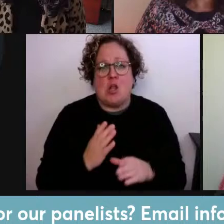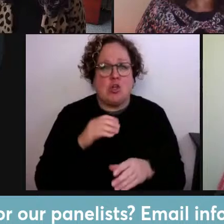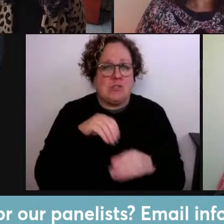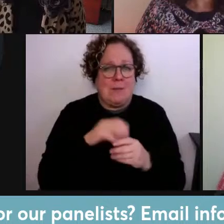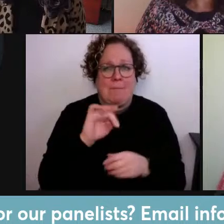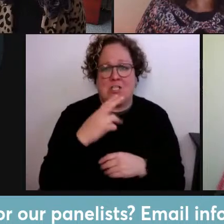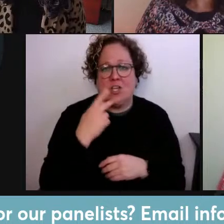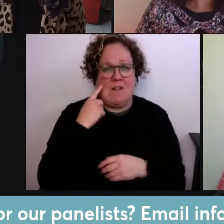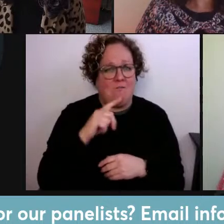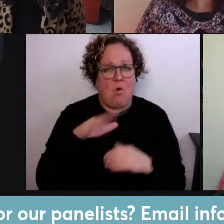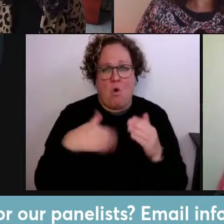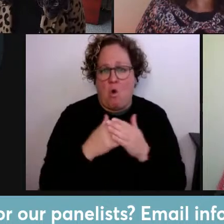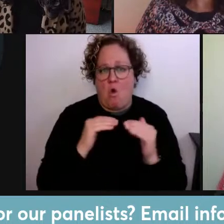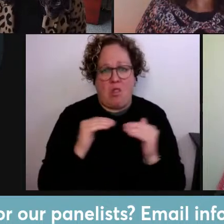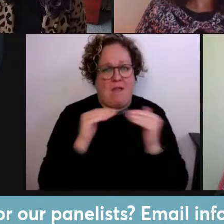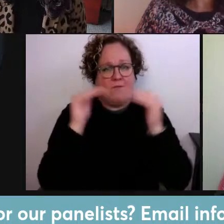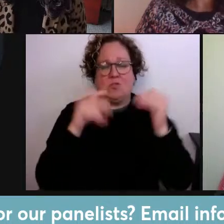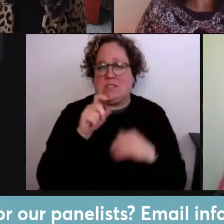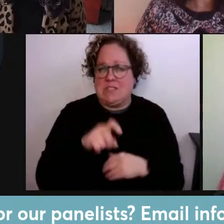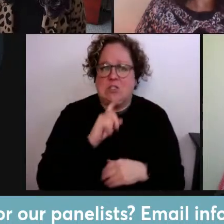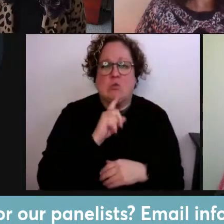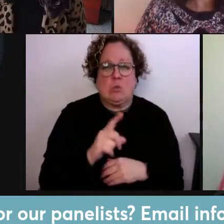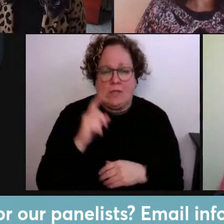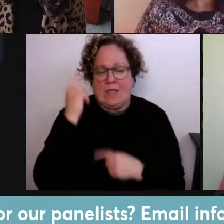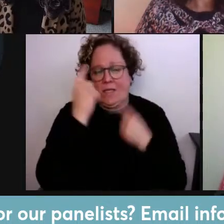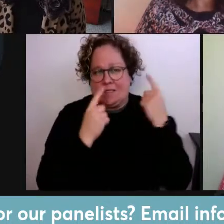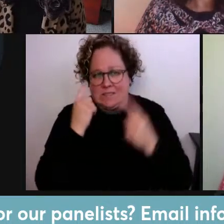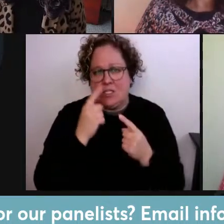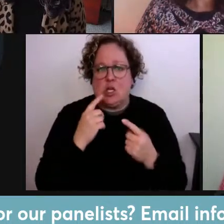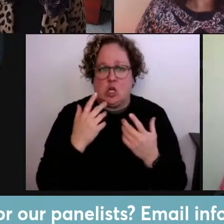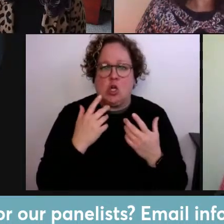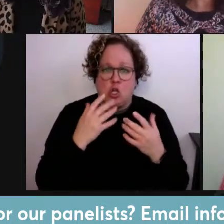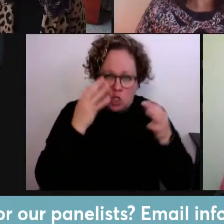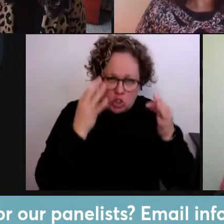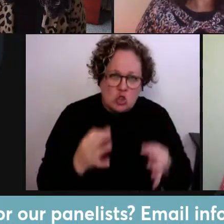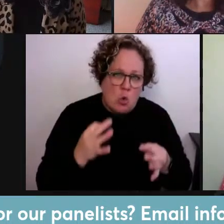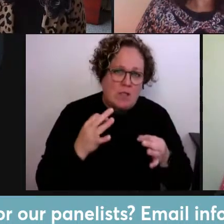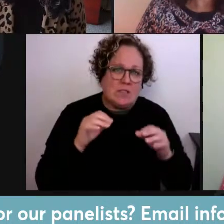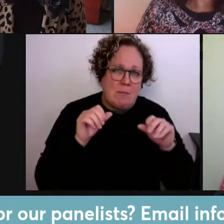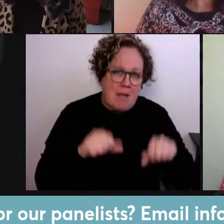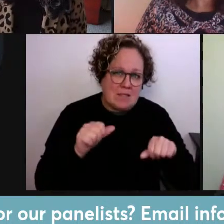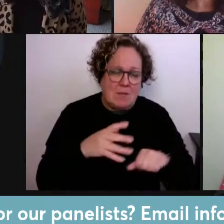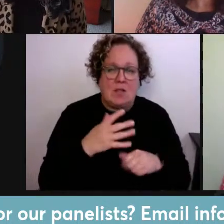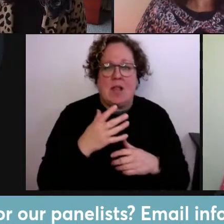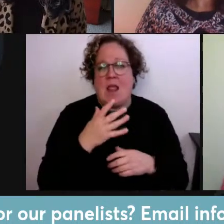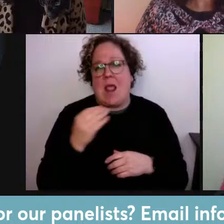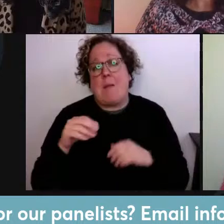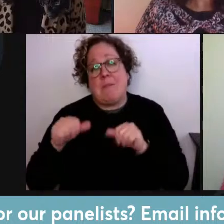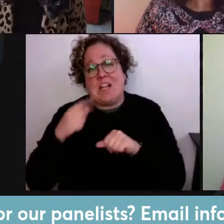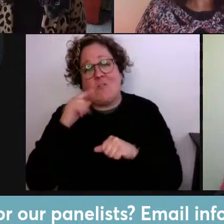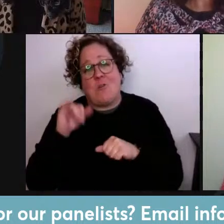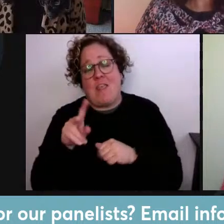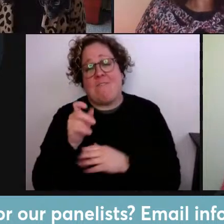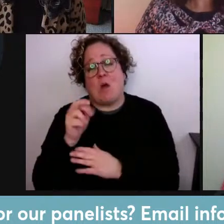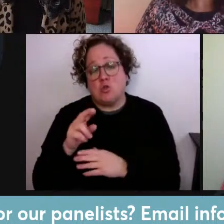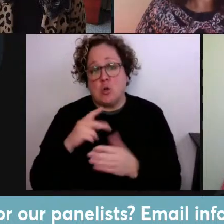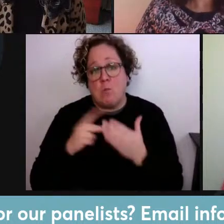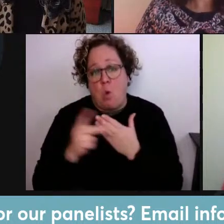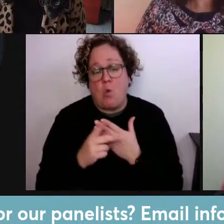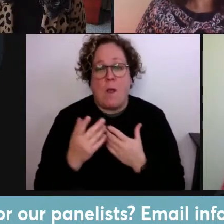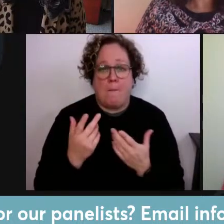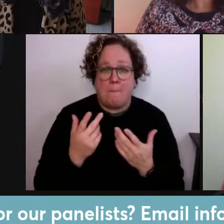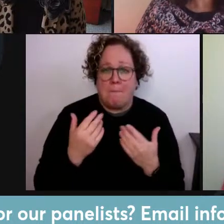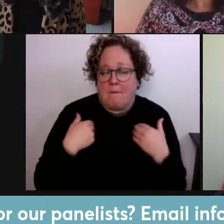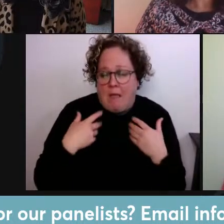to seriously consider the choice possibility and potential of this voucher program, that there are ways